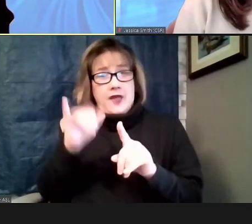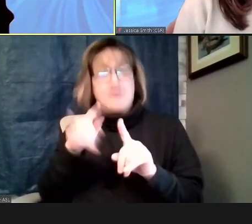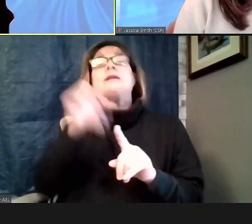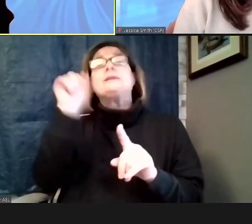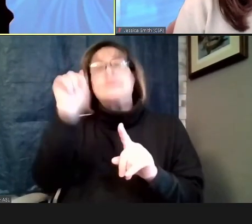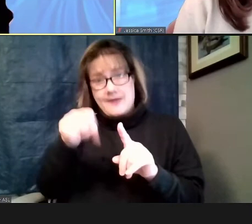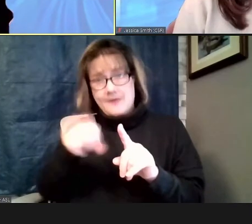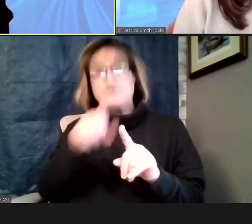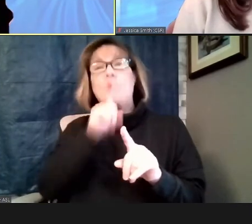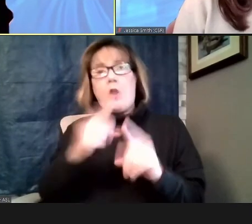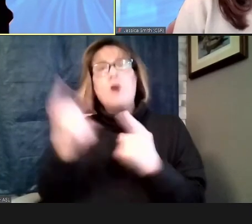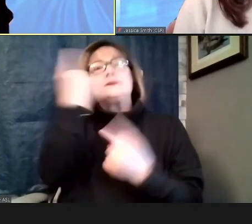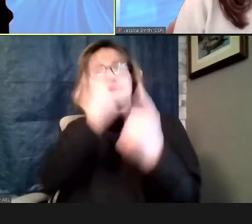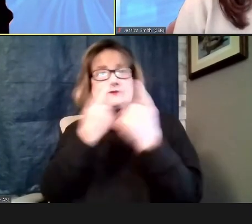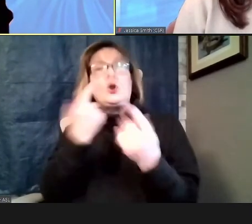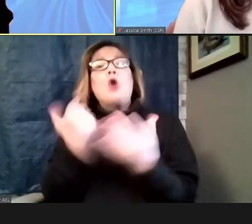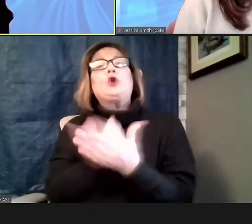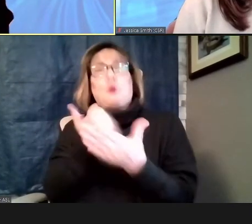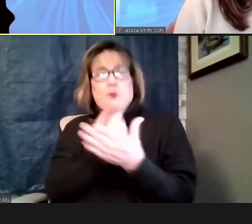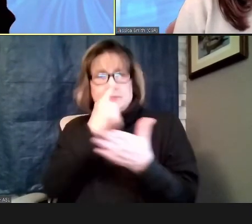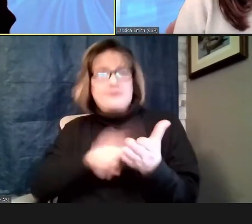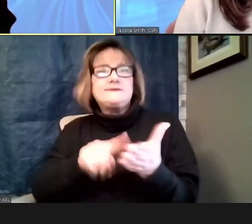be considered a new investigator.